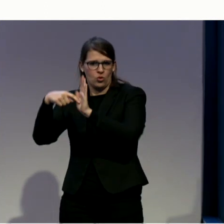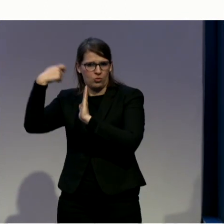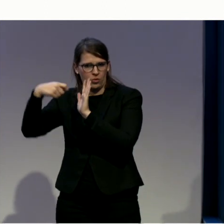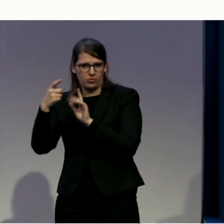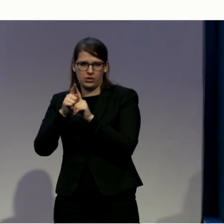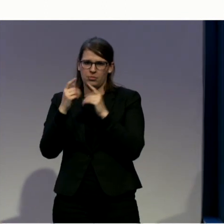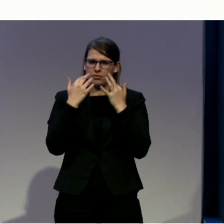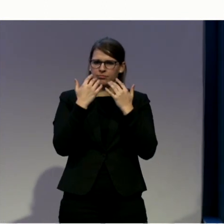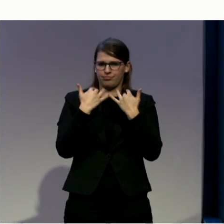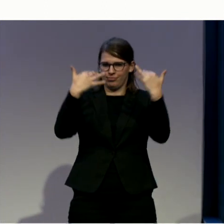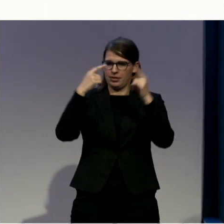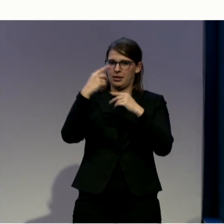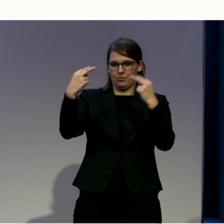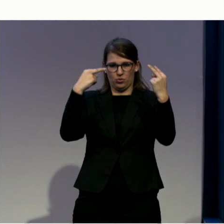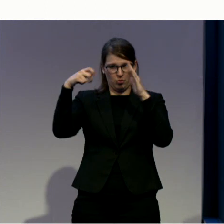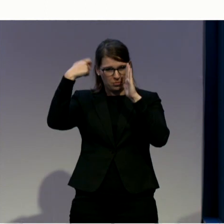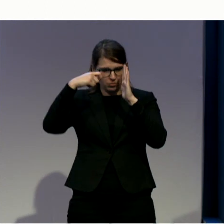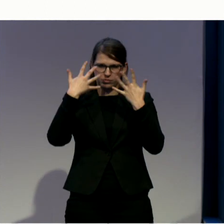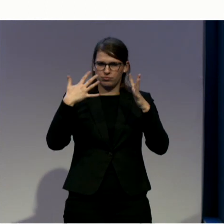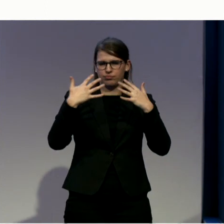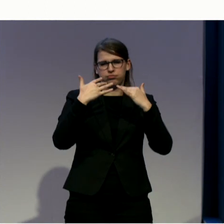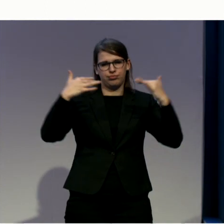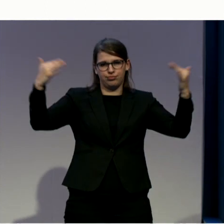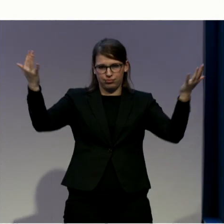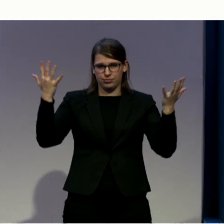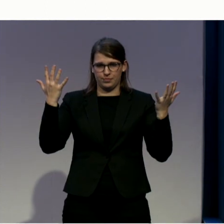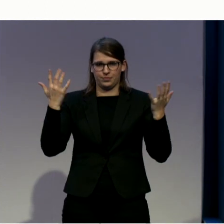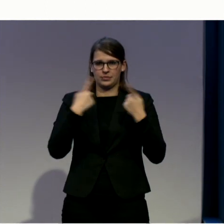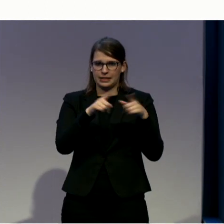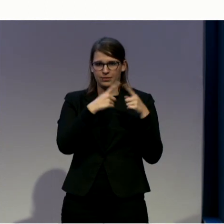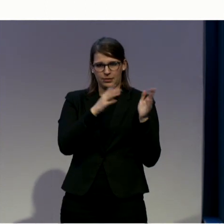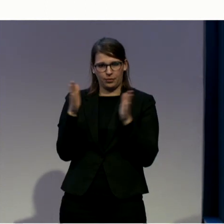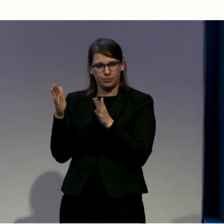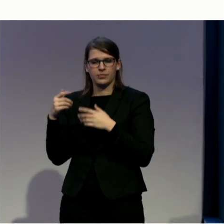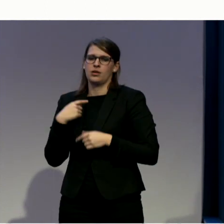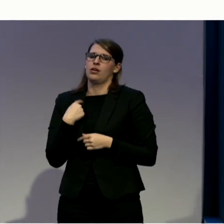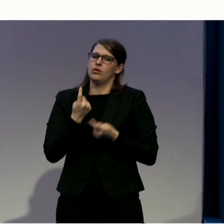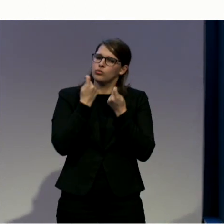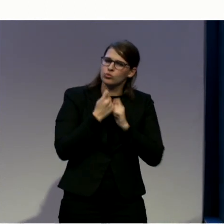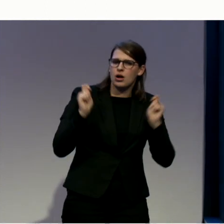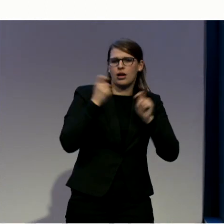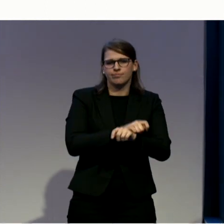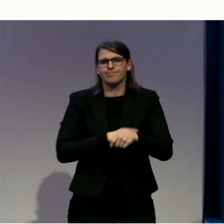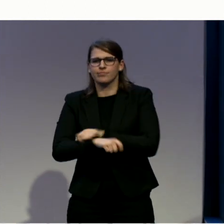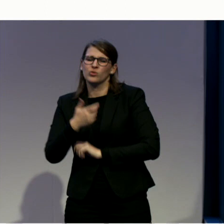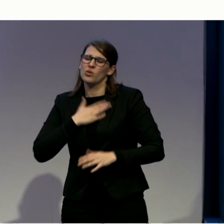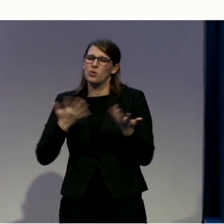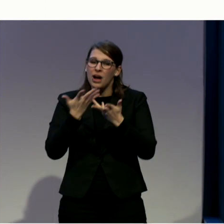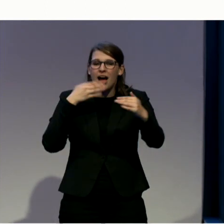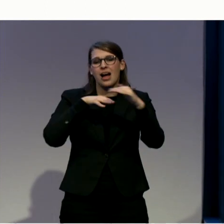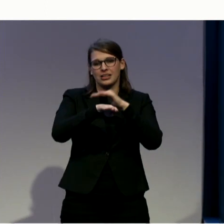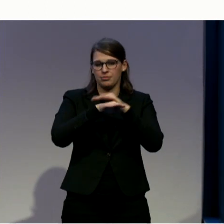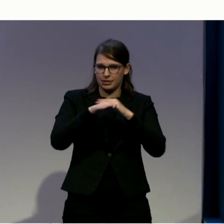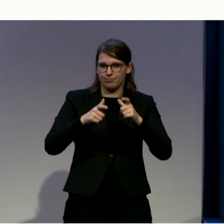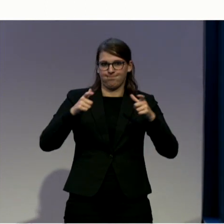also try to raise the bar and set an example of accessibility. Specifically with these films, you saw them here, that they were all captioned, and we